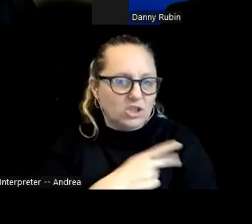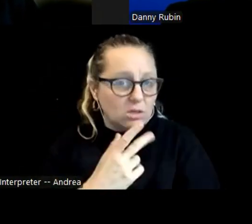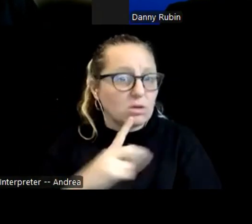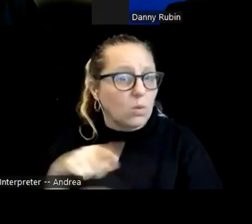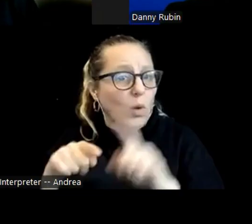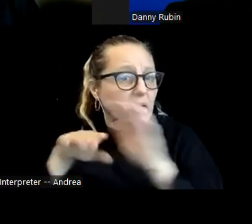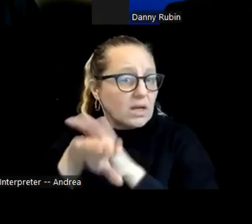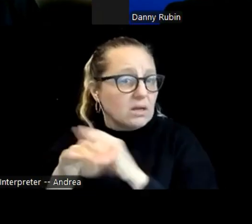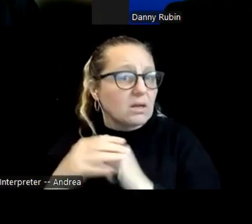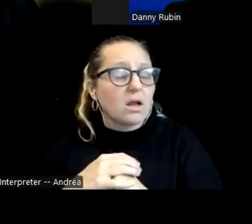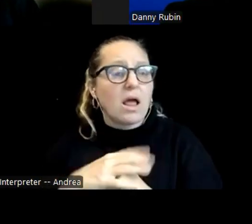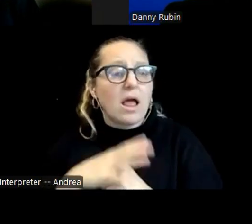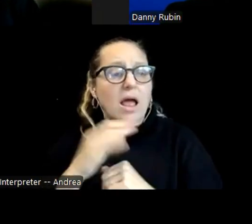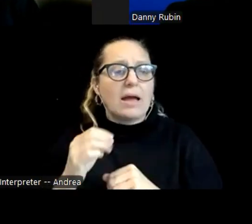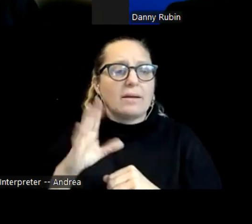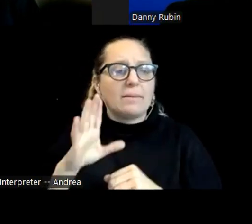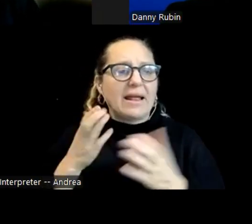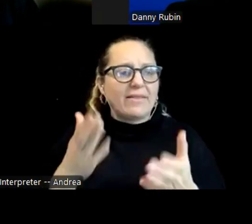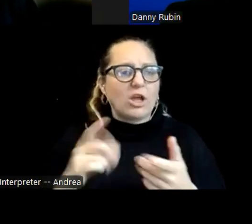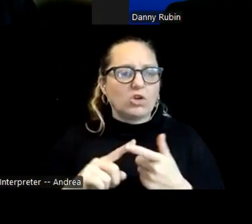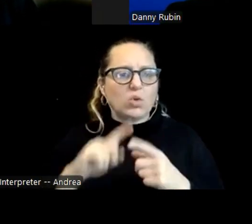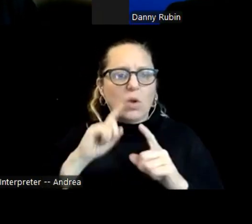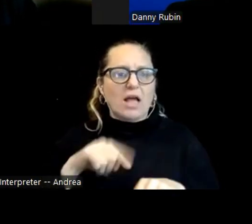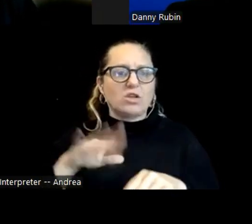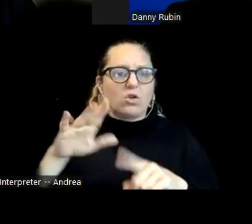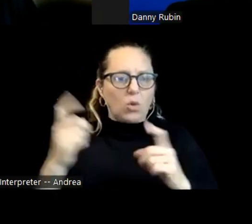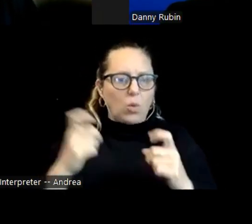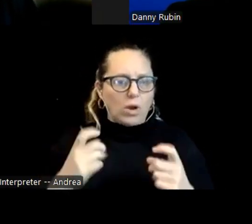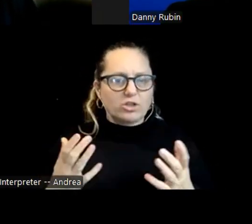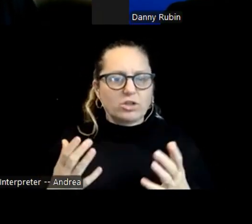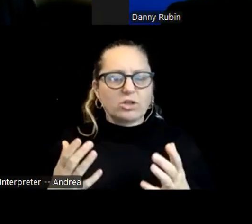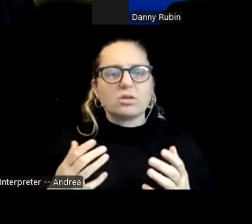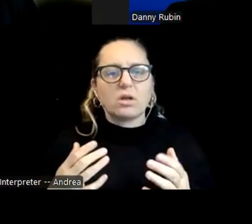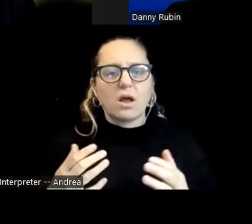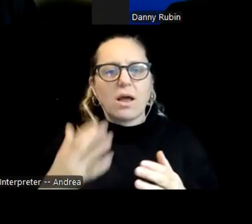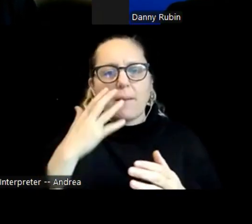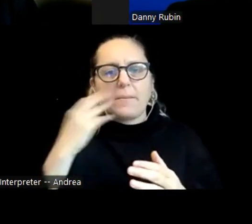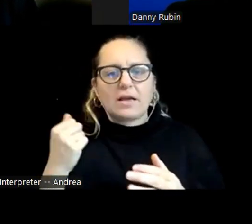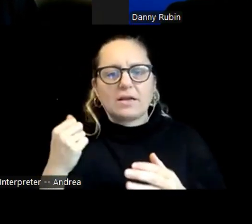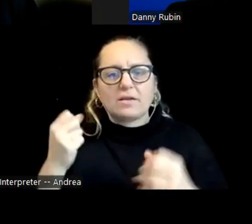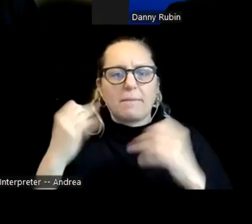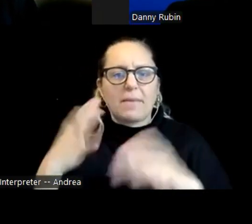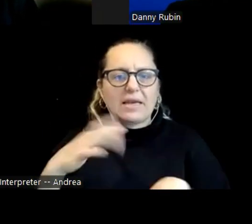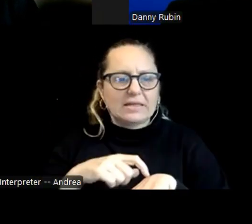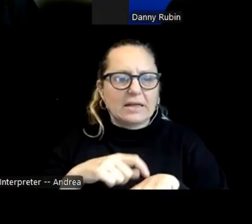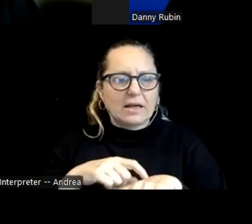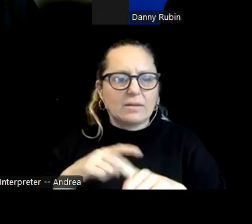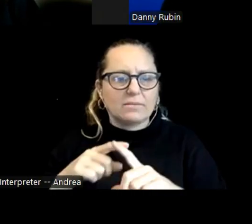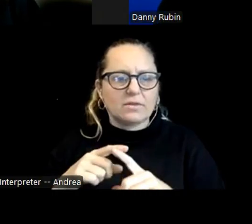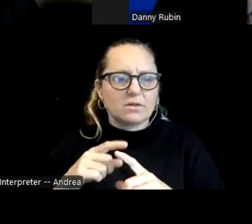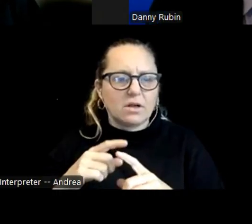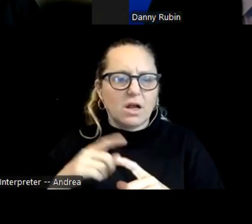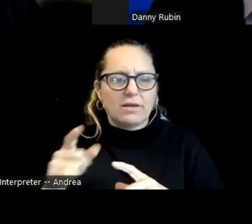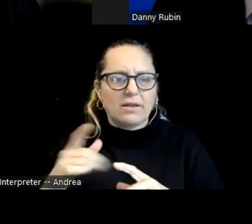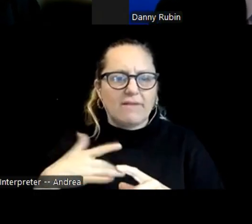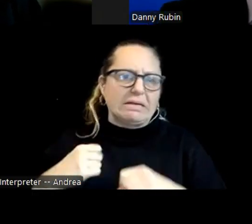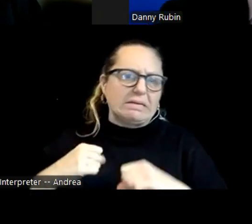in, and being there to answer their questions, because many times they're